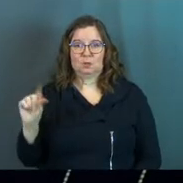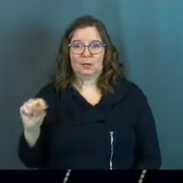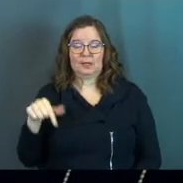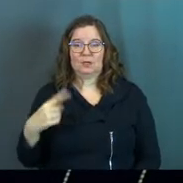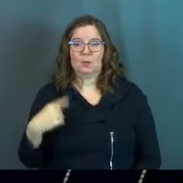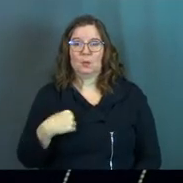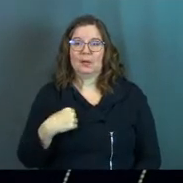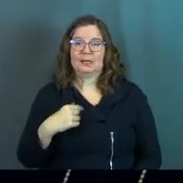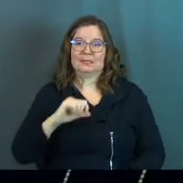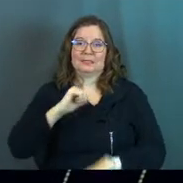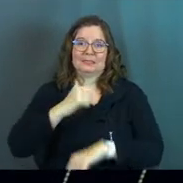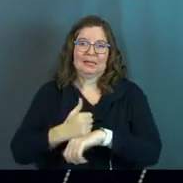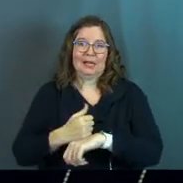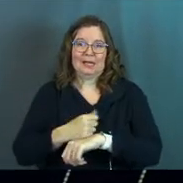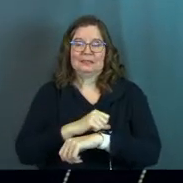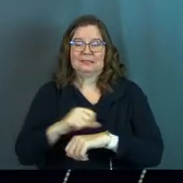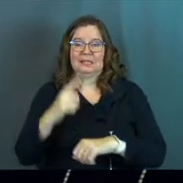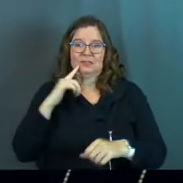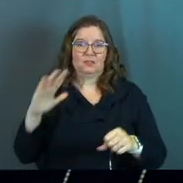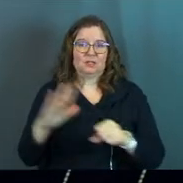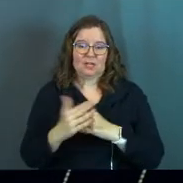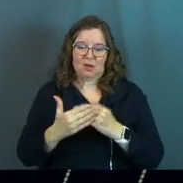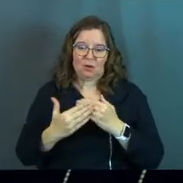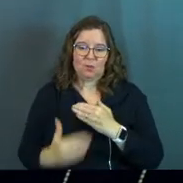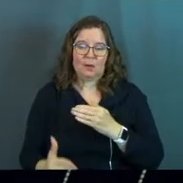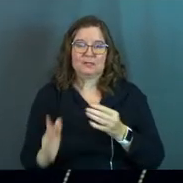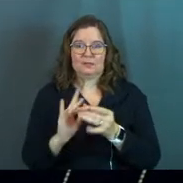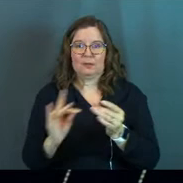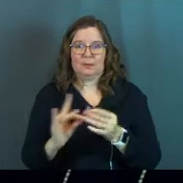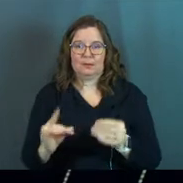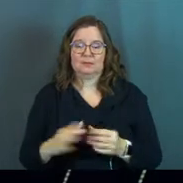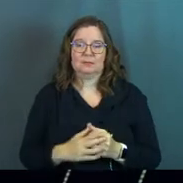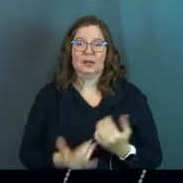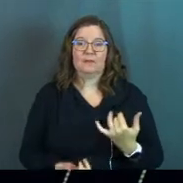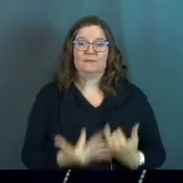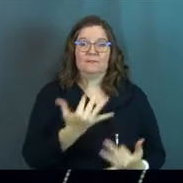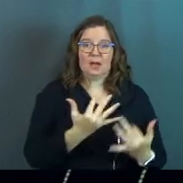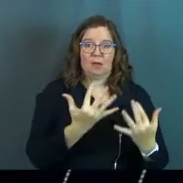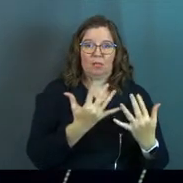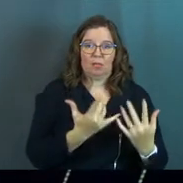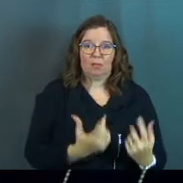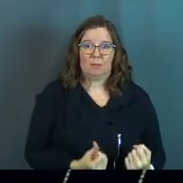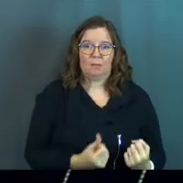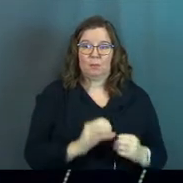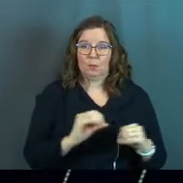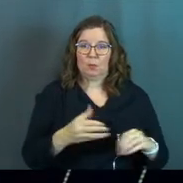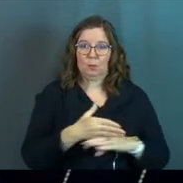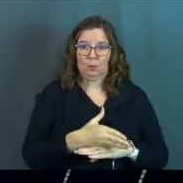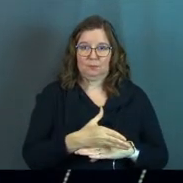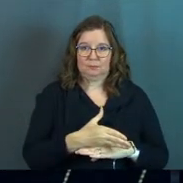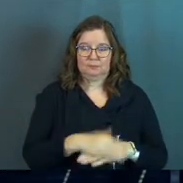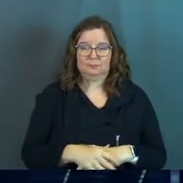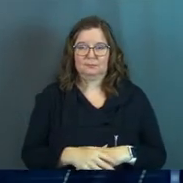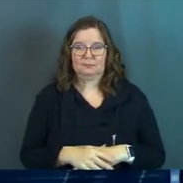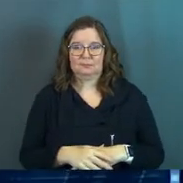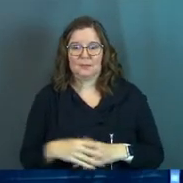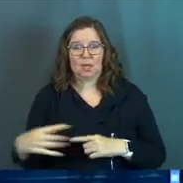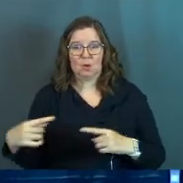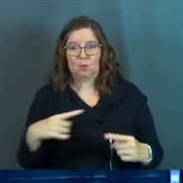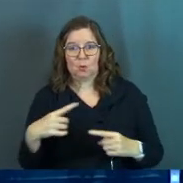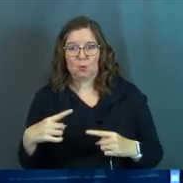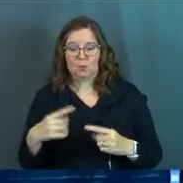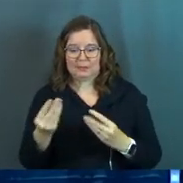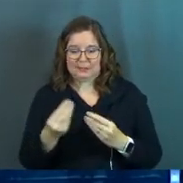And this one sets the stage for the entire rest of the message. Fire goes out without wood, and